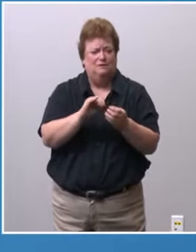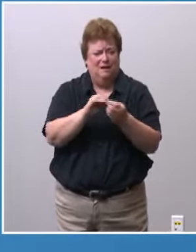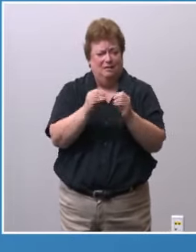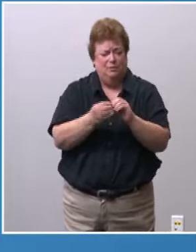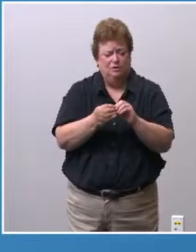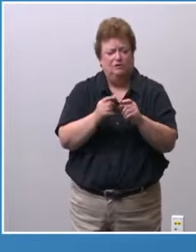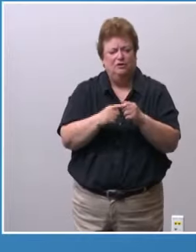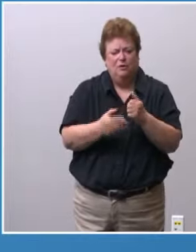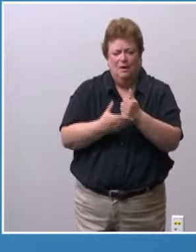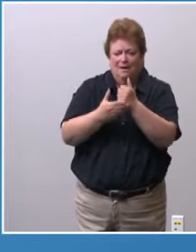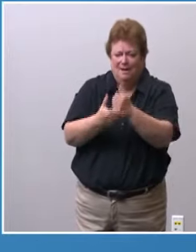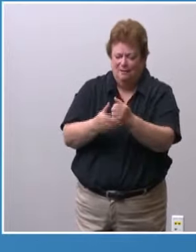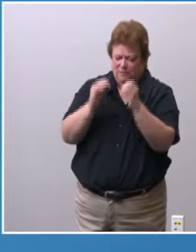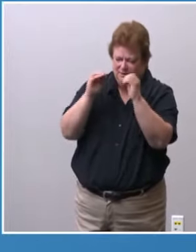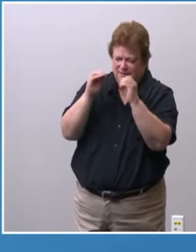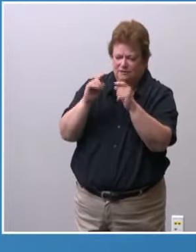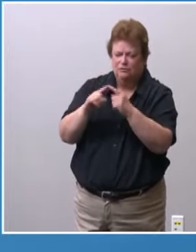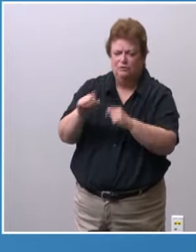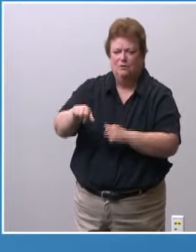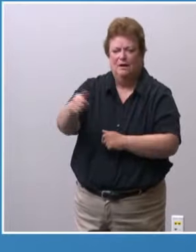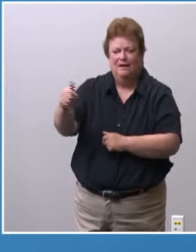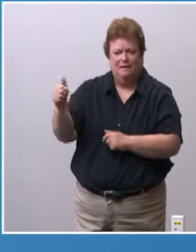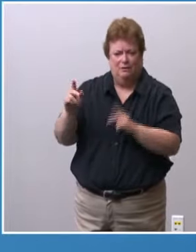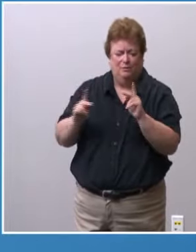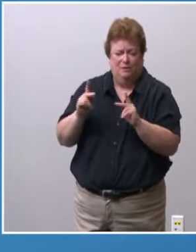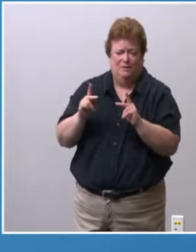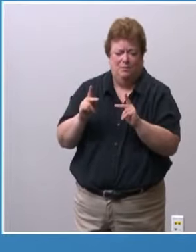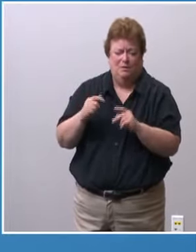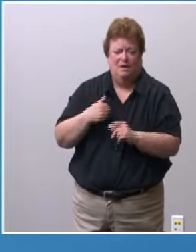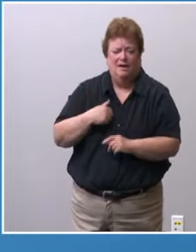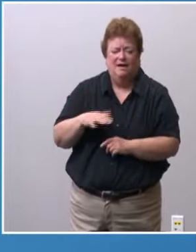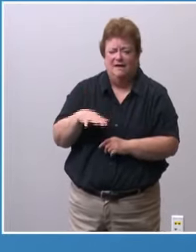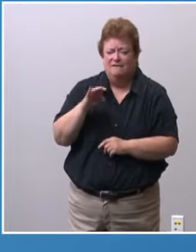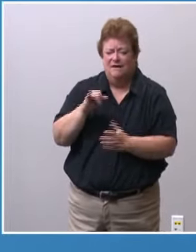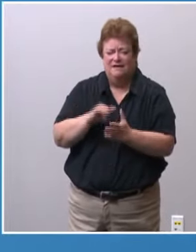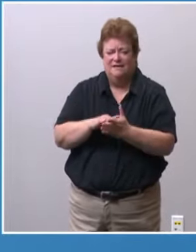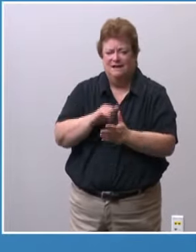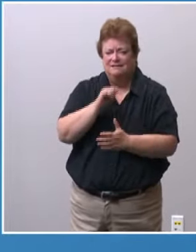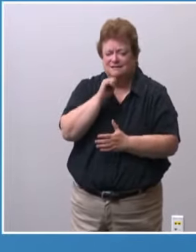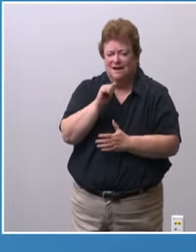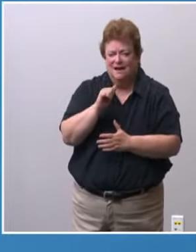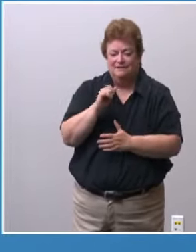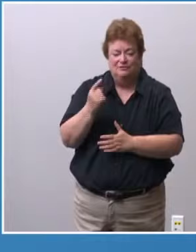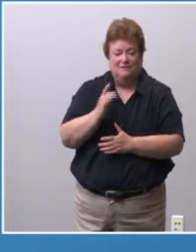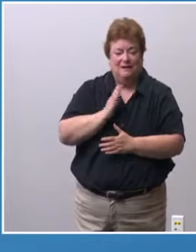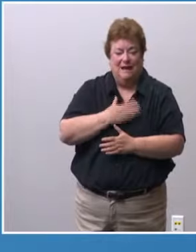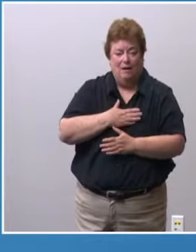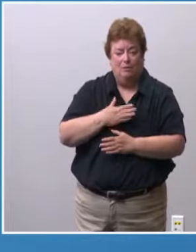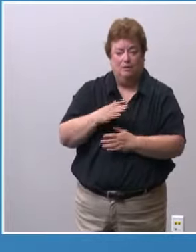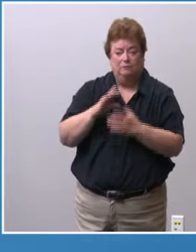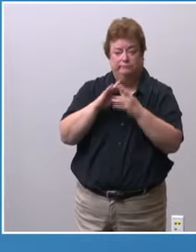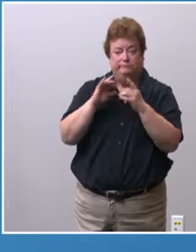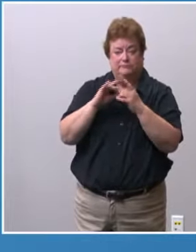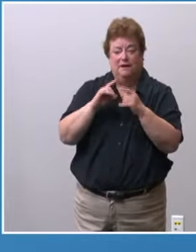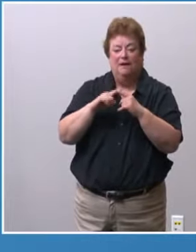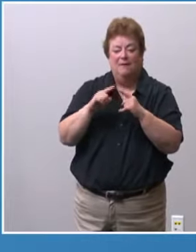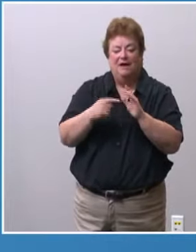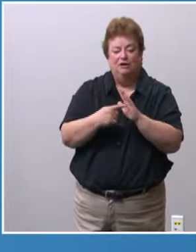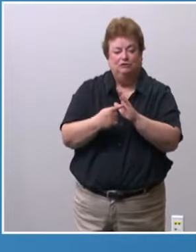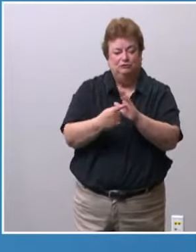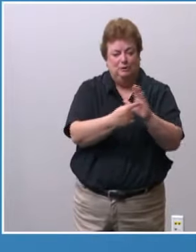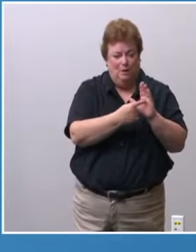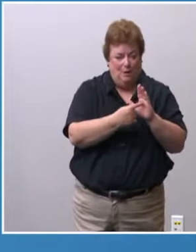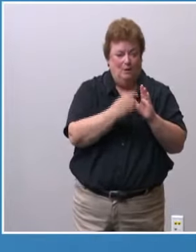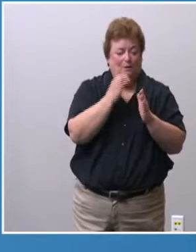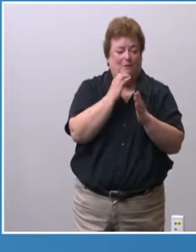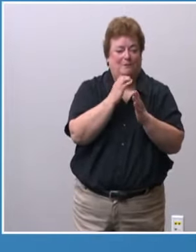pictorials to educate others. I've found that often it's not our rhetoric that's most effective, but those pictorial graphs have